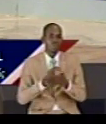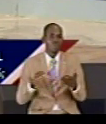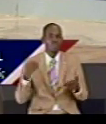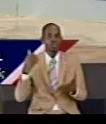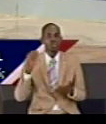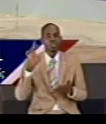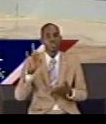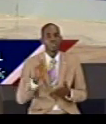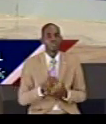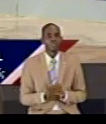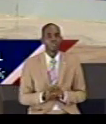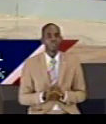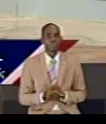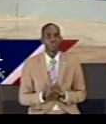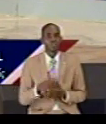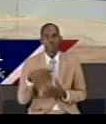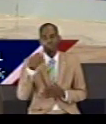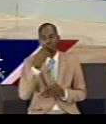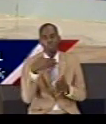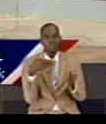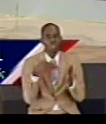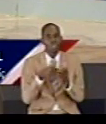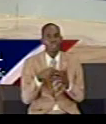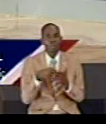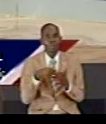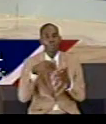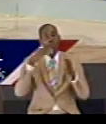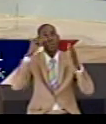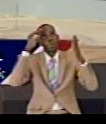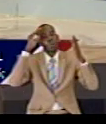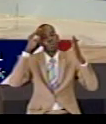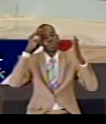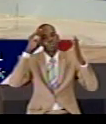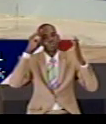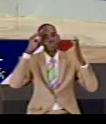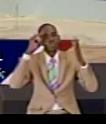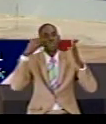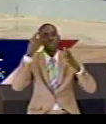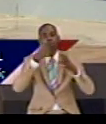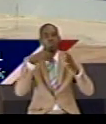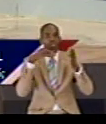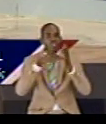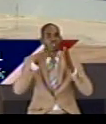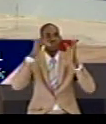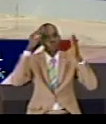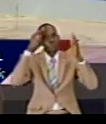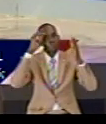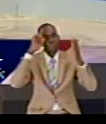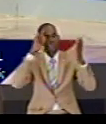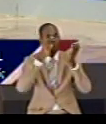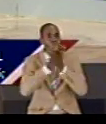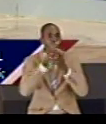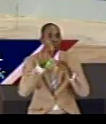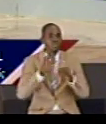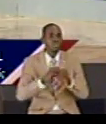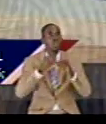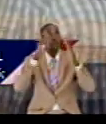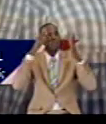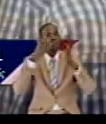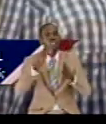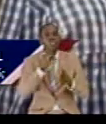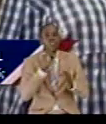18. Who against hope believed in hope. There's nothing hopeless in your